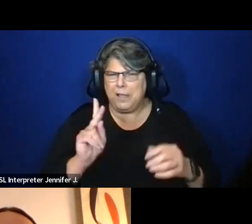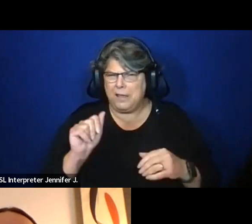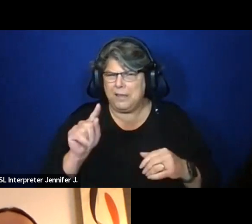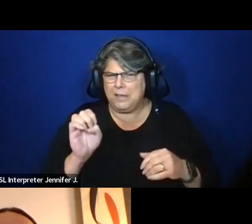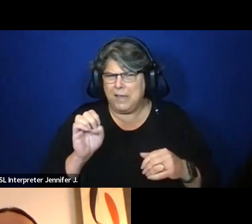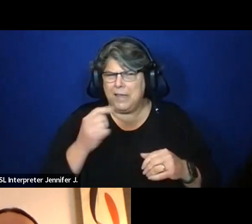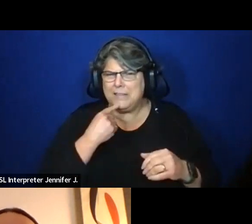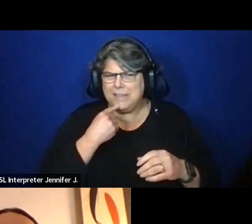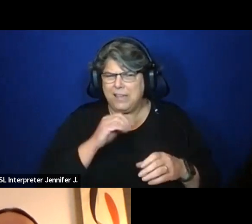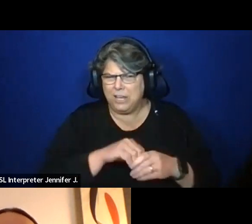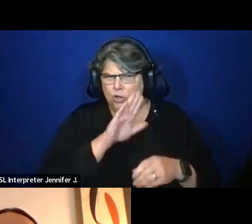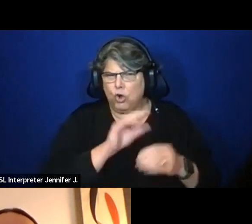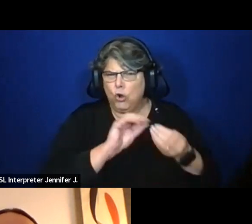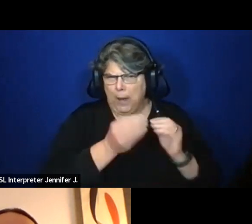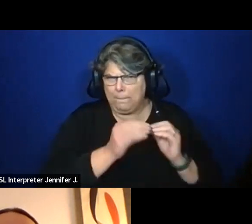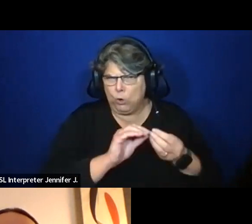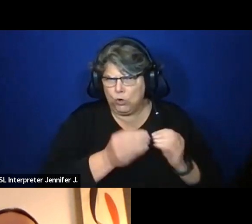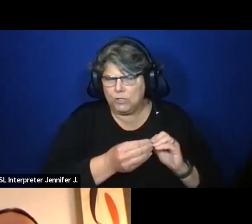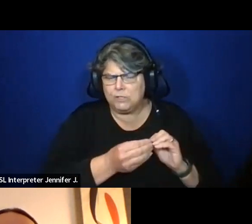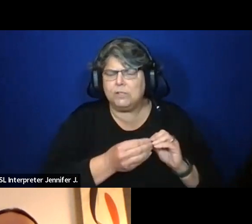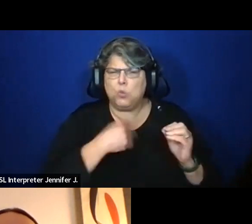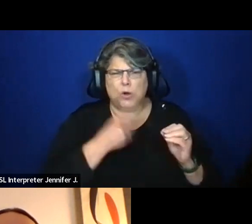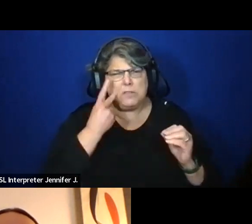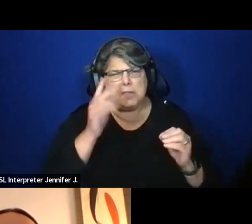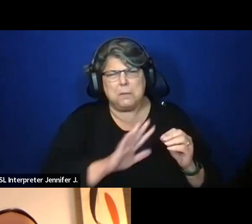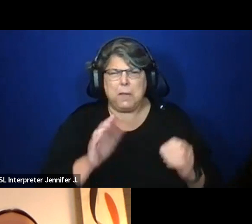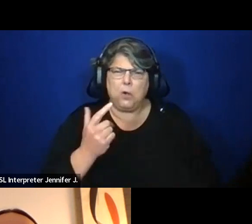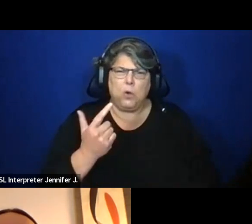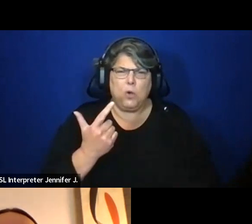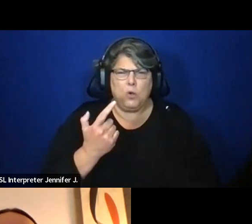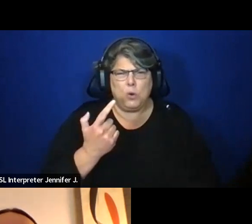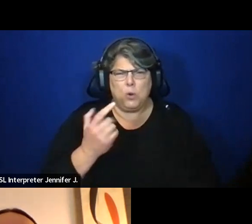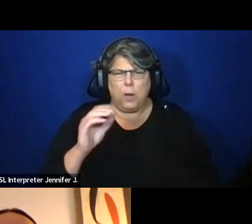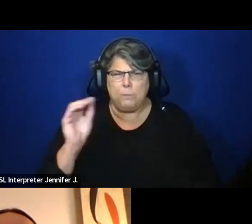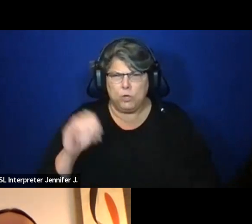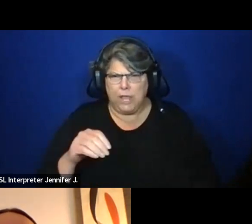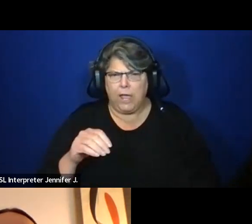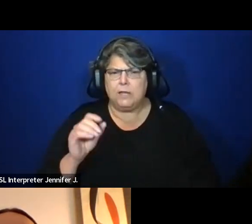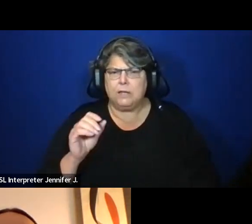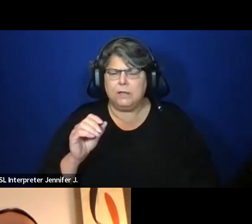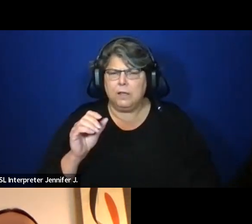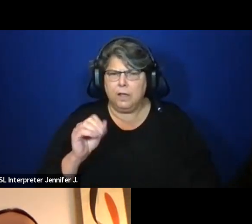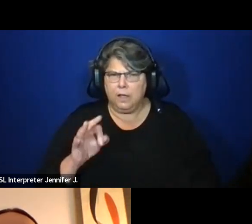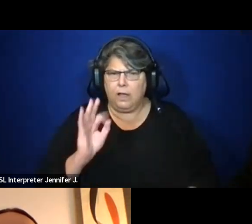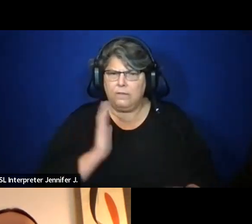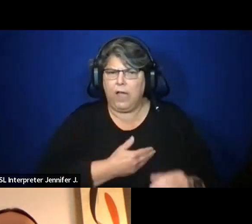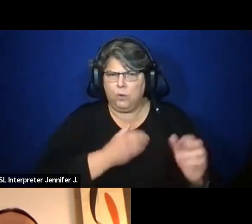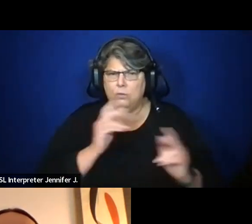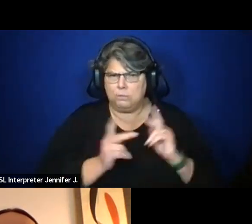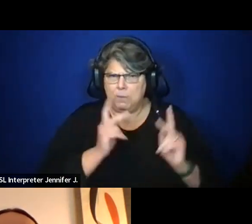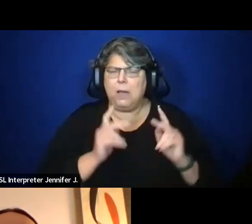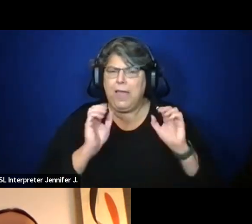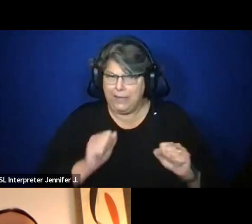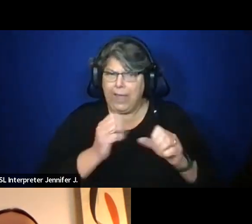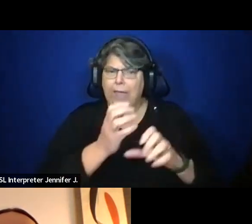in the numbers, we're seeing about 21% of our population that's eligible for